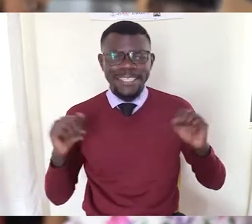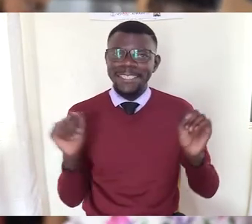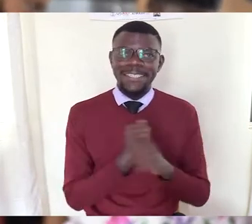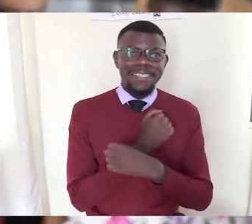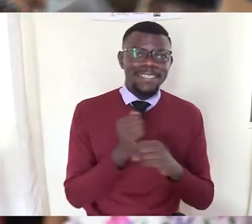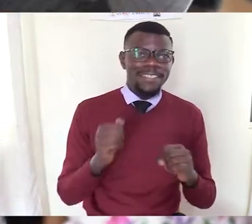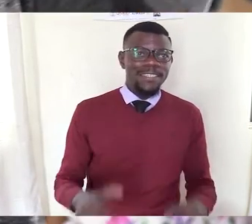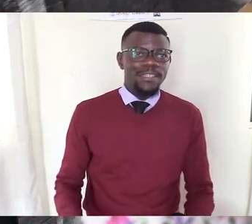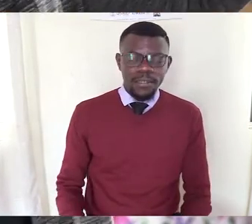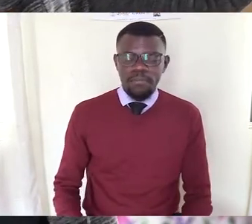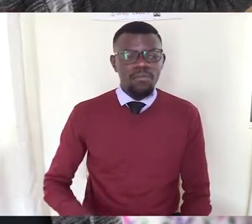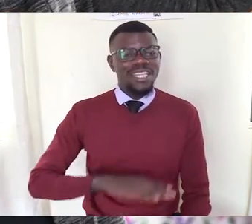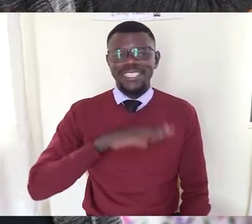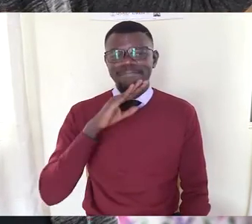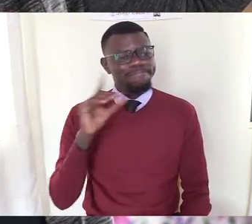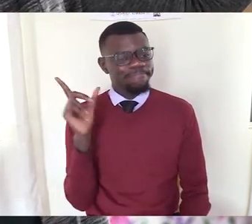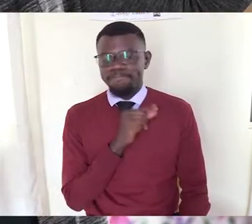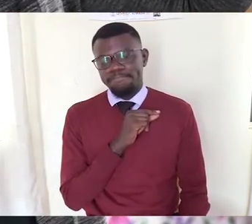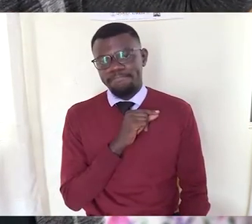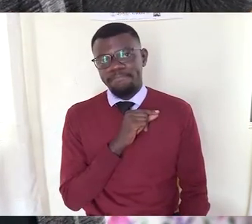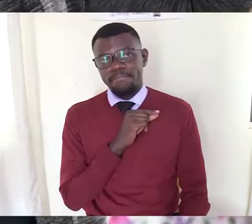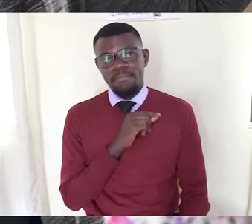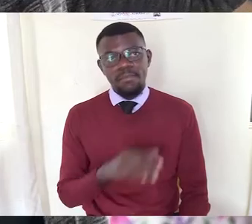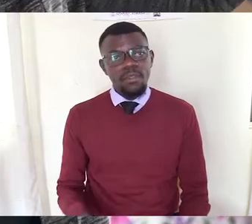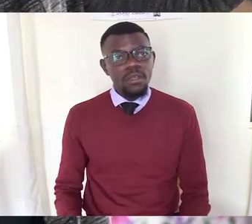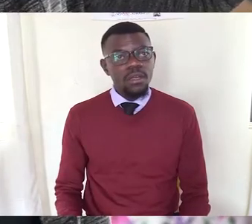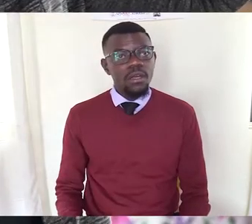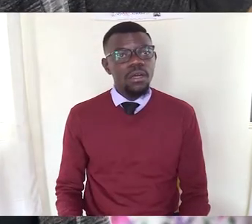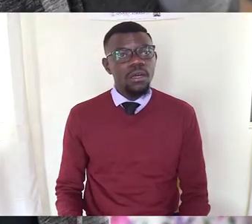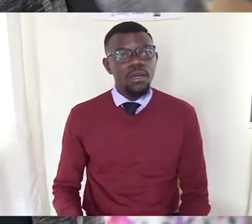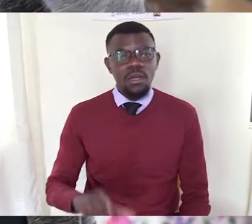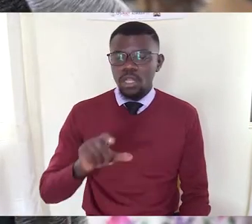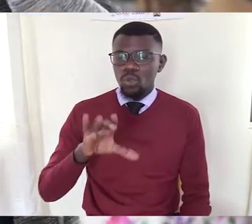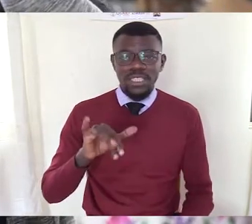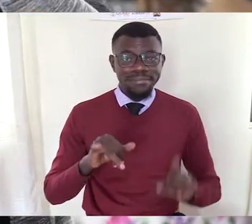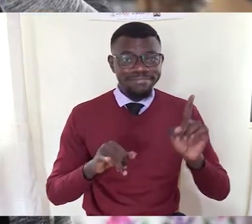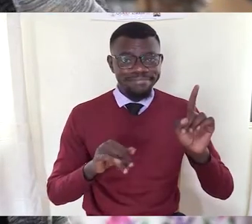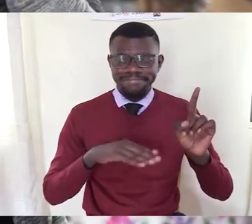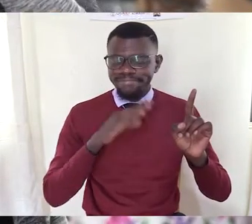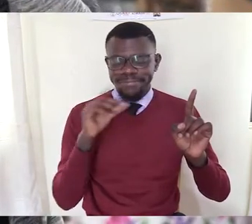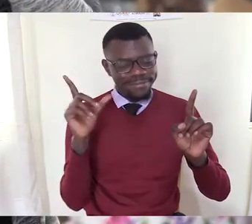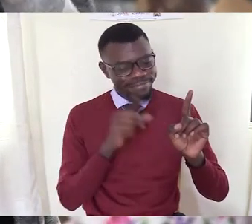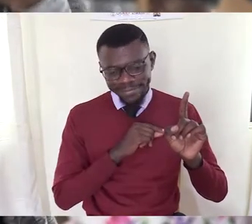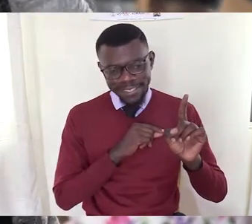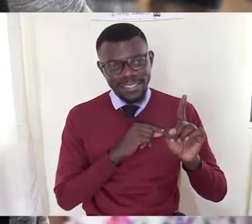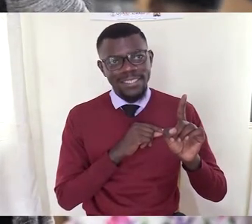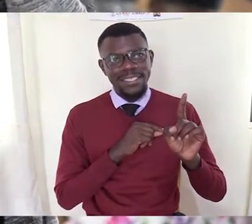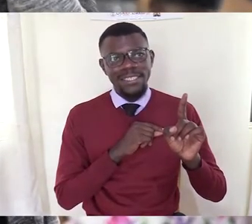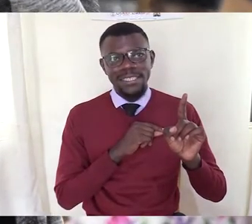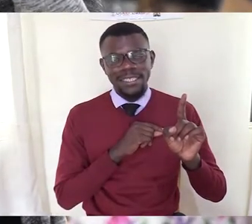Lucy passed on. Lucy passed on. Lucy passed